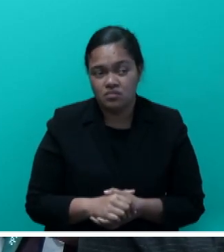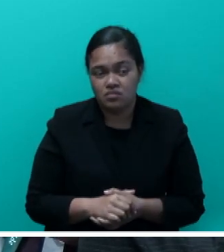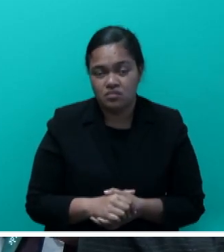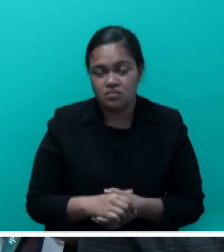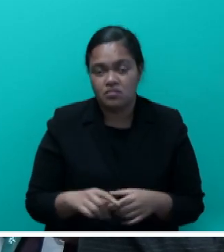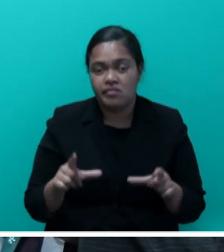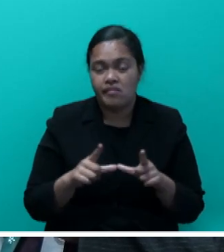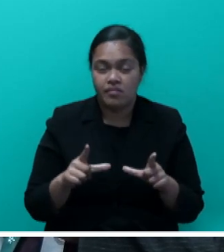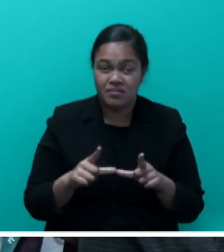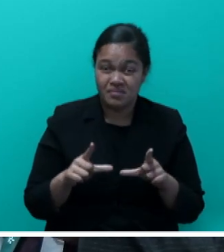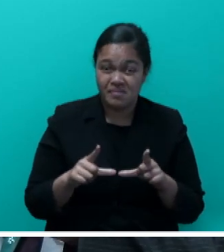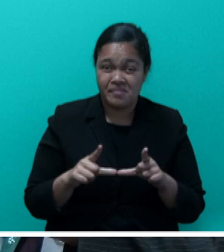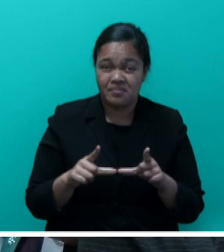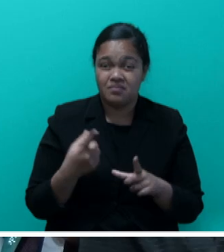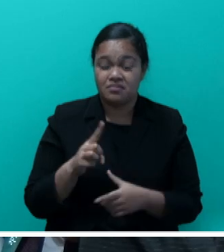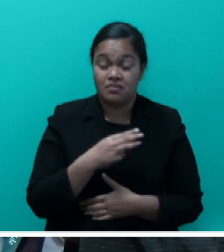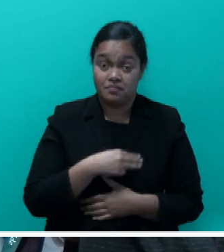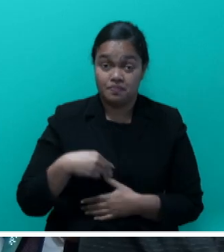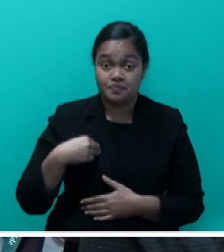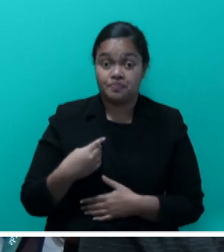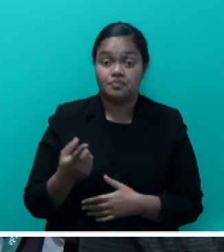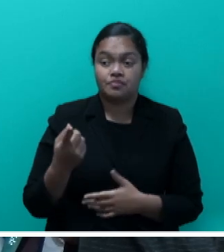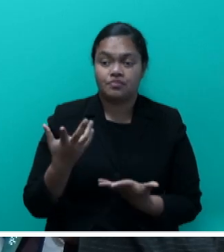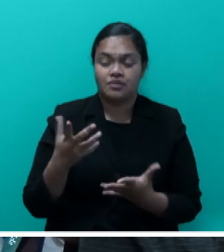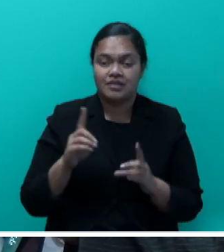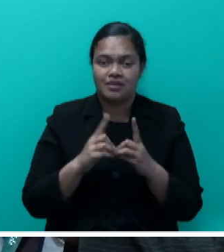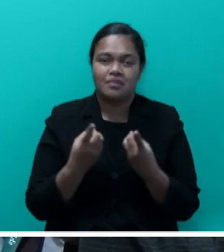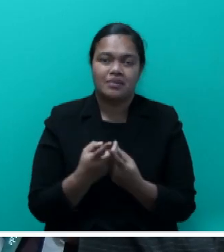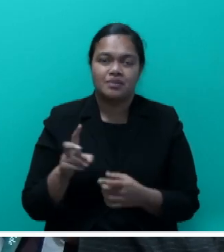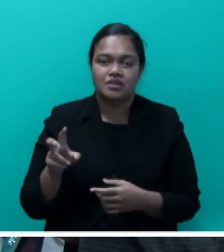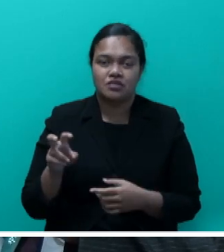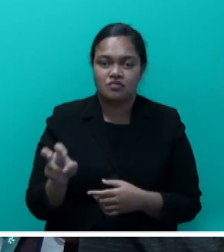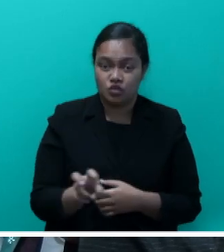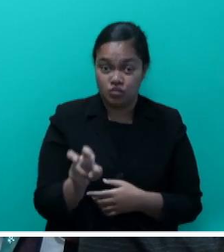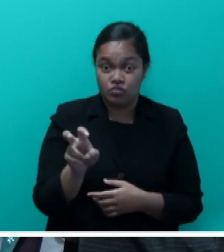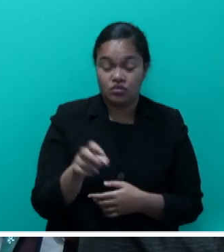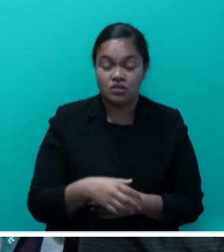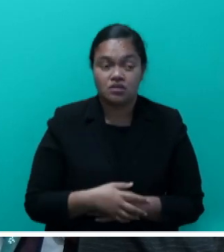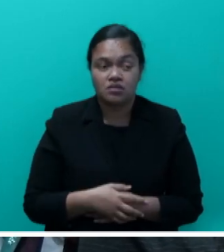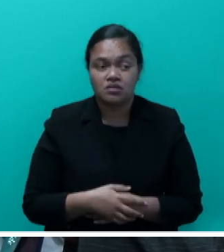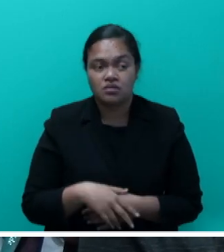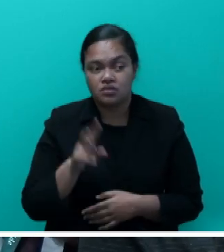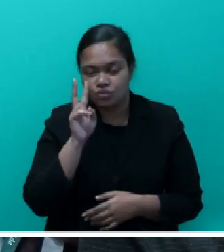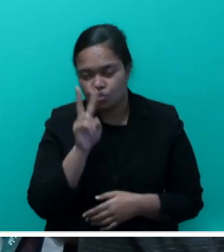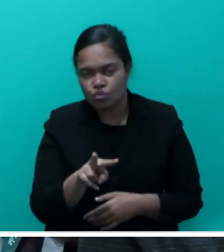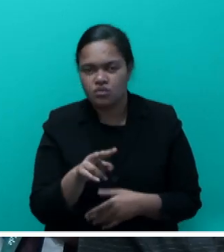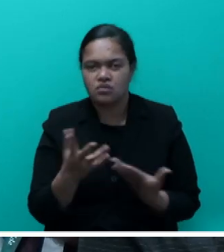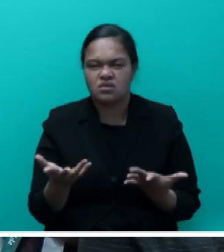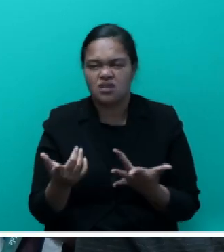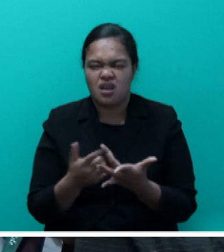LTA and with the Ministry, Department of Transport is looking at